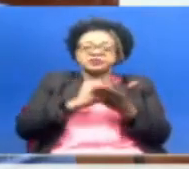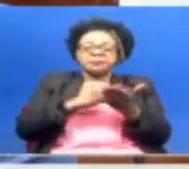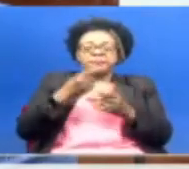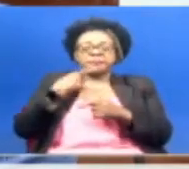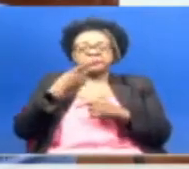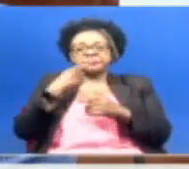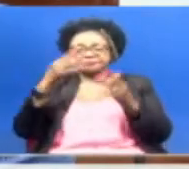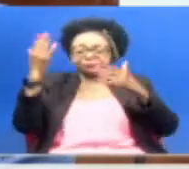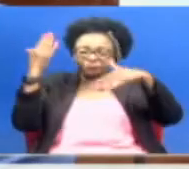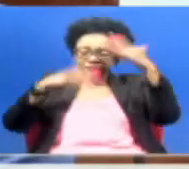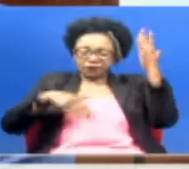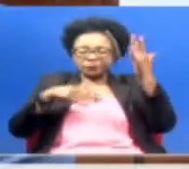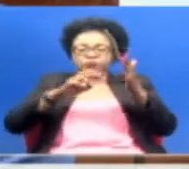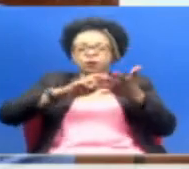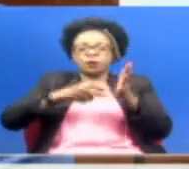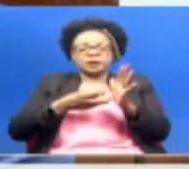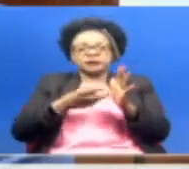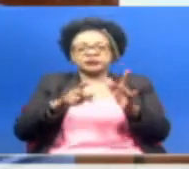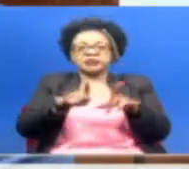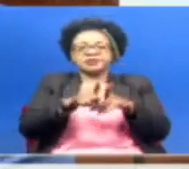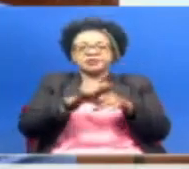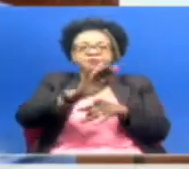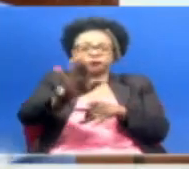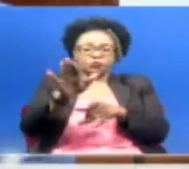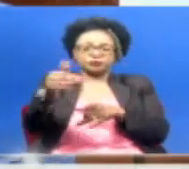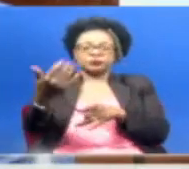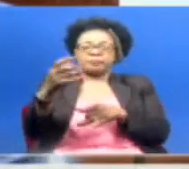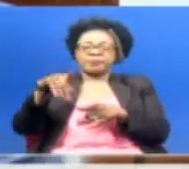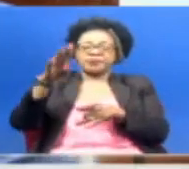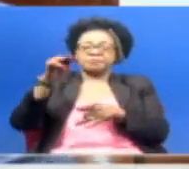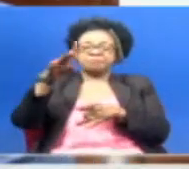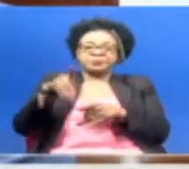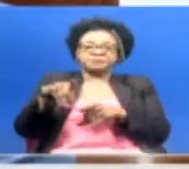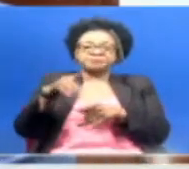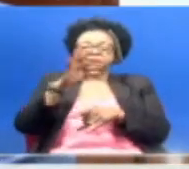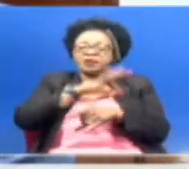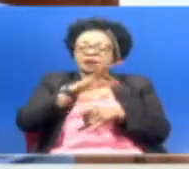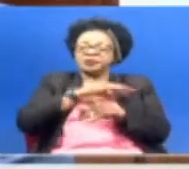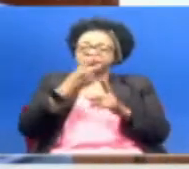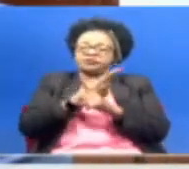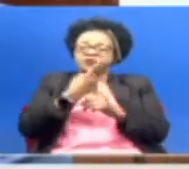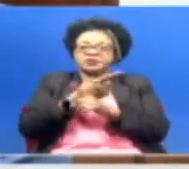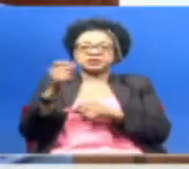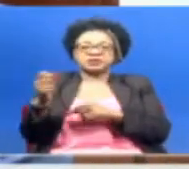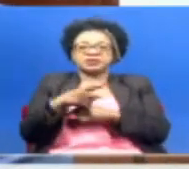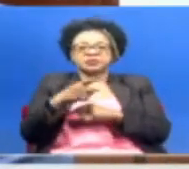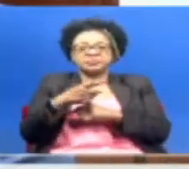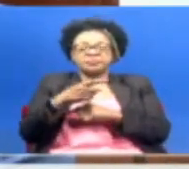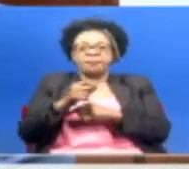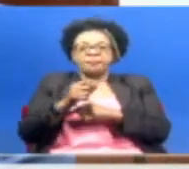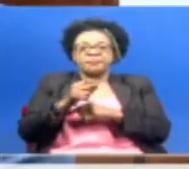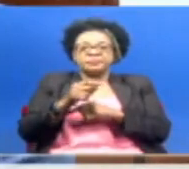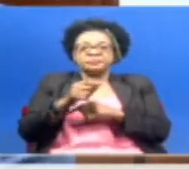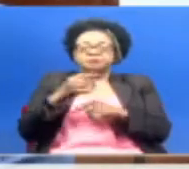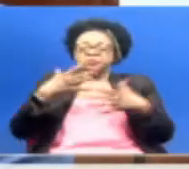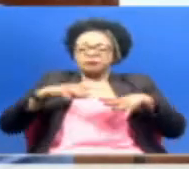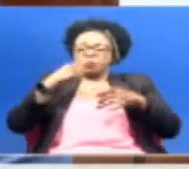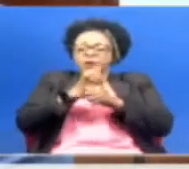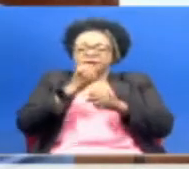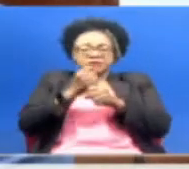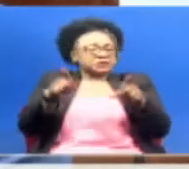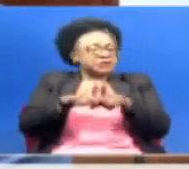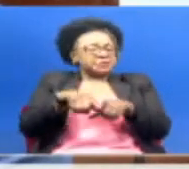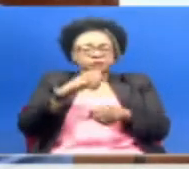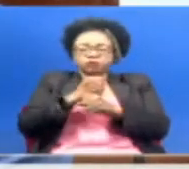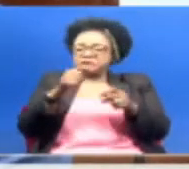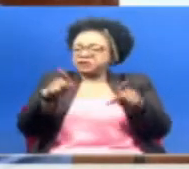casual contracts. And we have those on PNP. Earning different salaries. Yet these people are in the same rota, doing the same